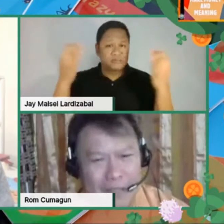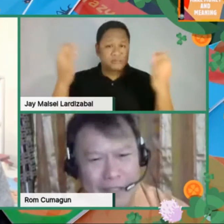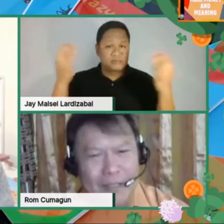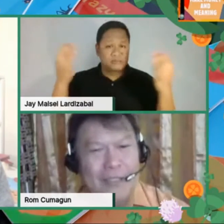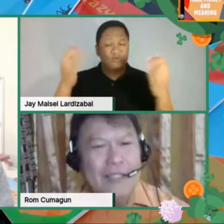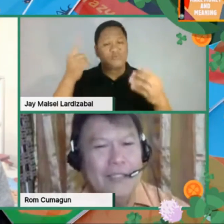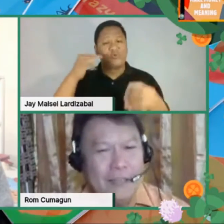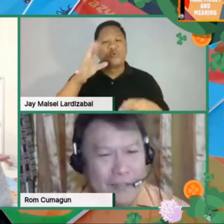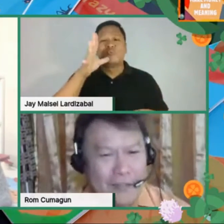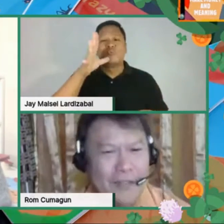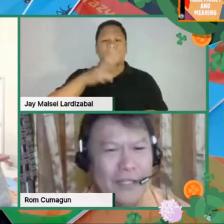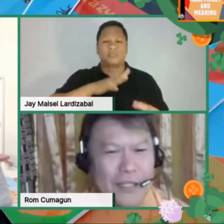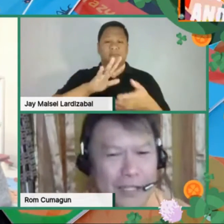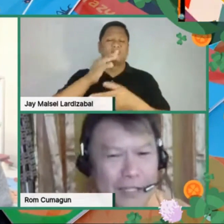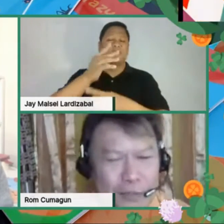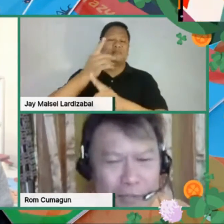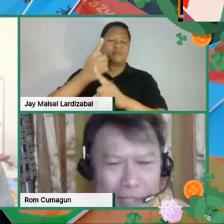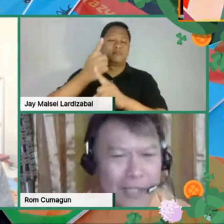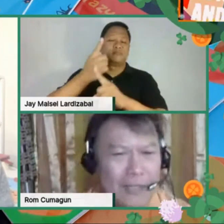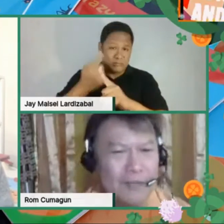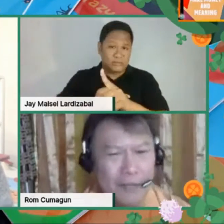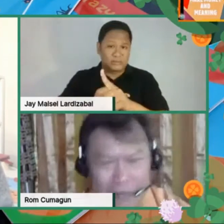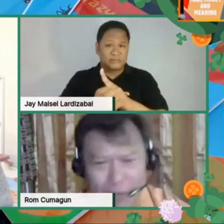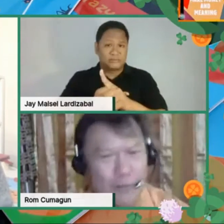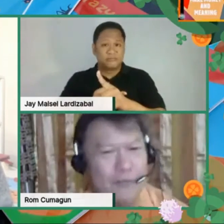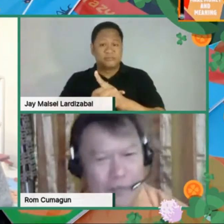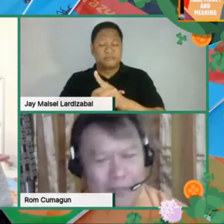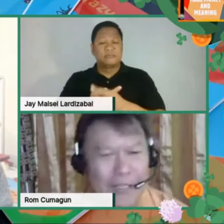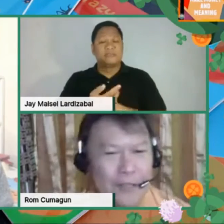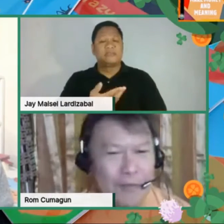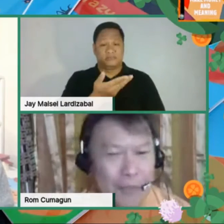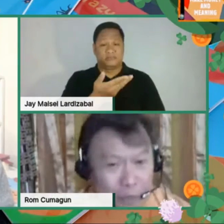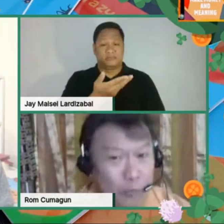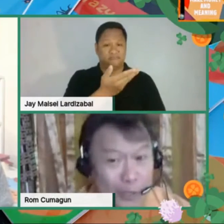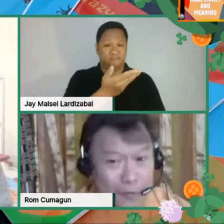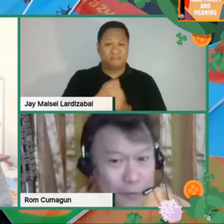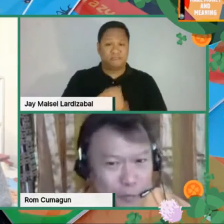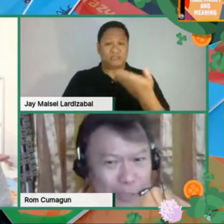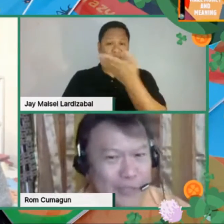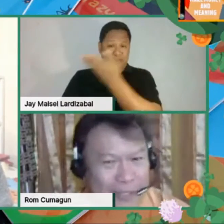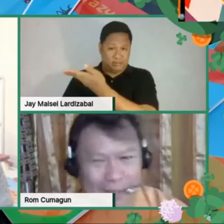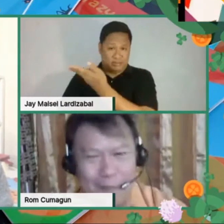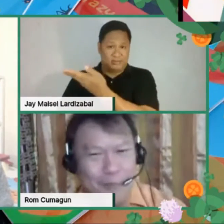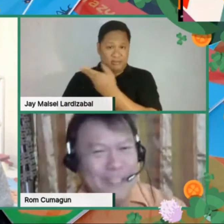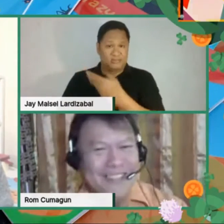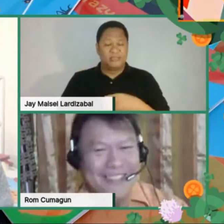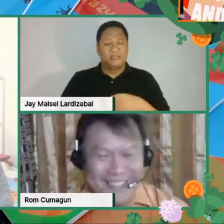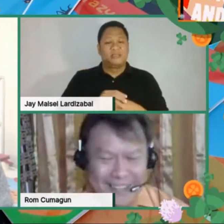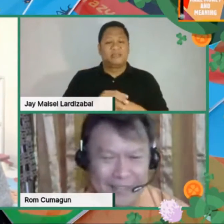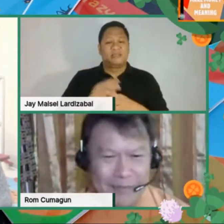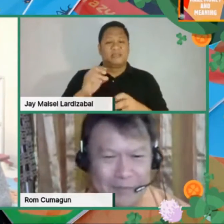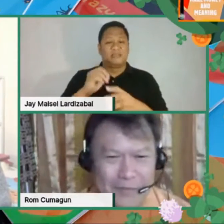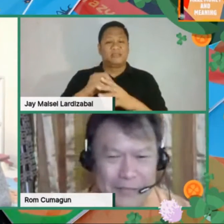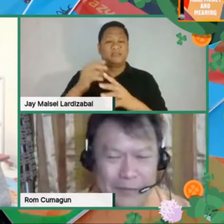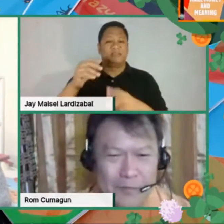Month in in New Zealand or in the world from your point of view, especially you're a